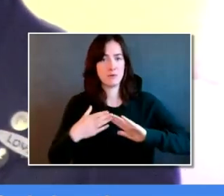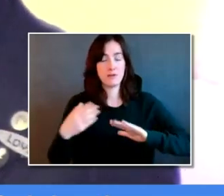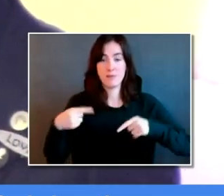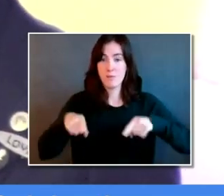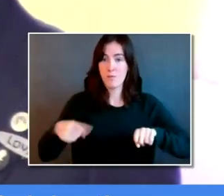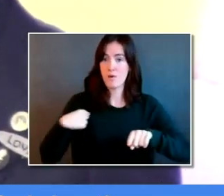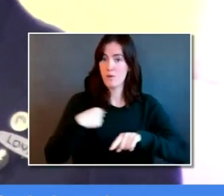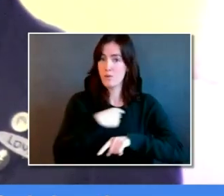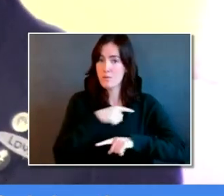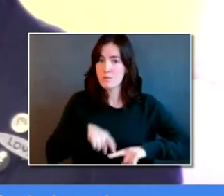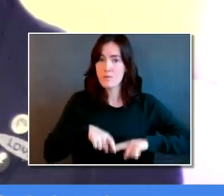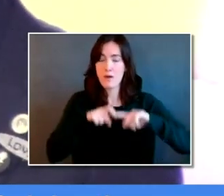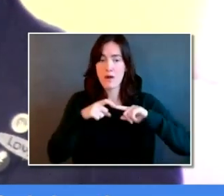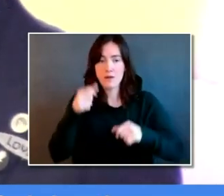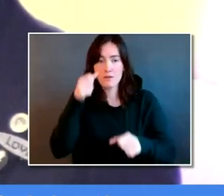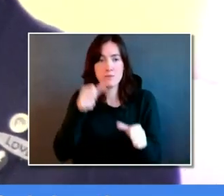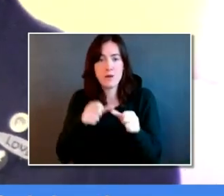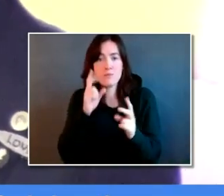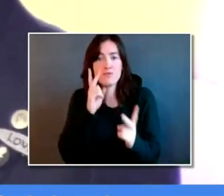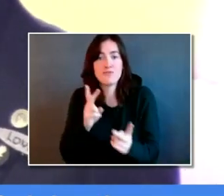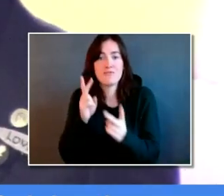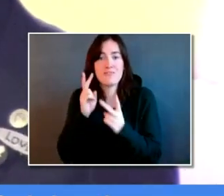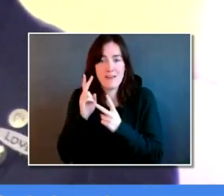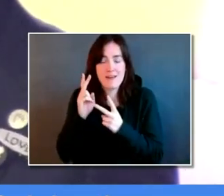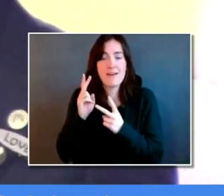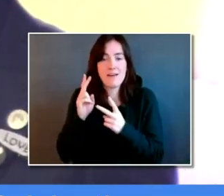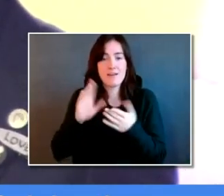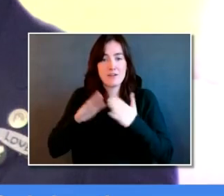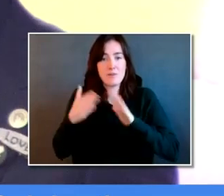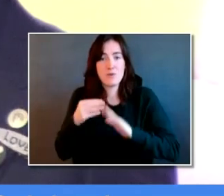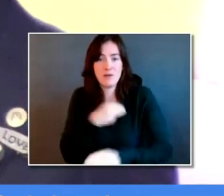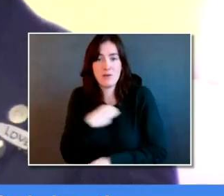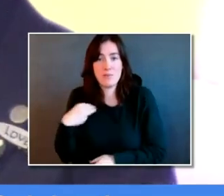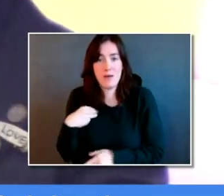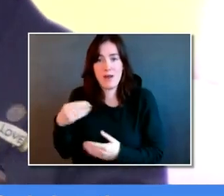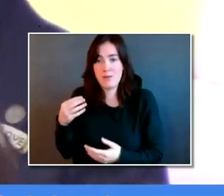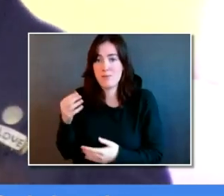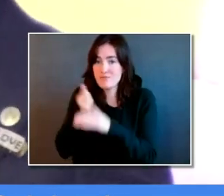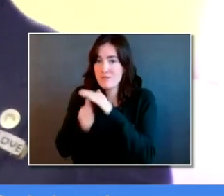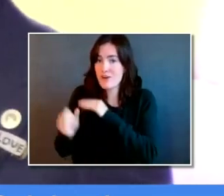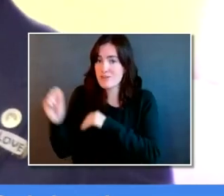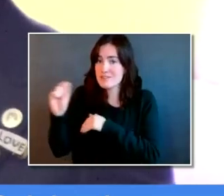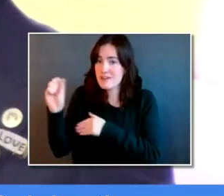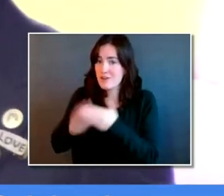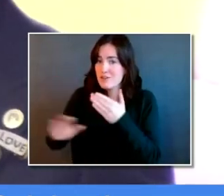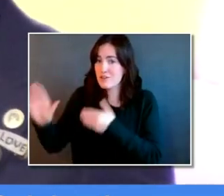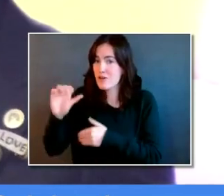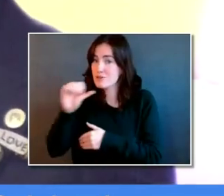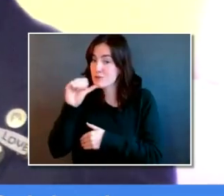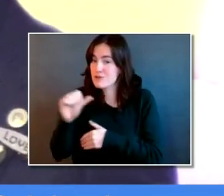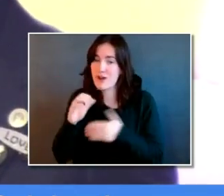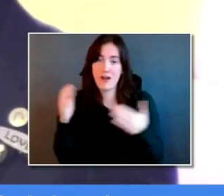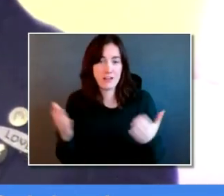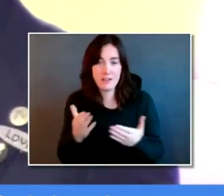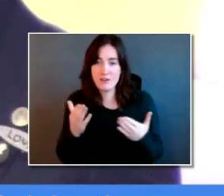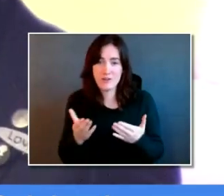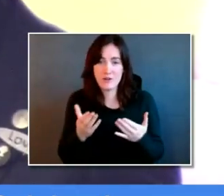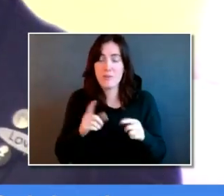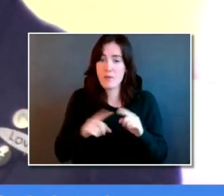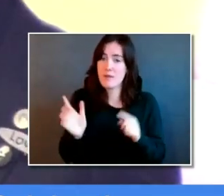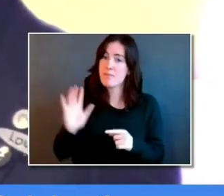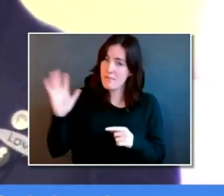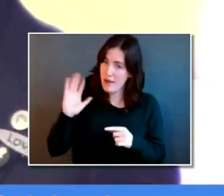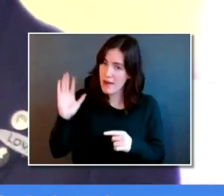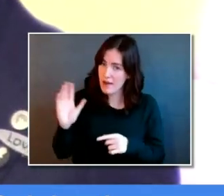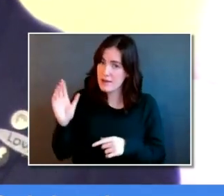on the community members within the Seattle colleges who are not here with us, who were here with us this last past MLK, but who's